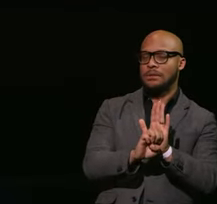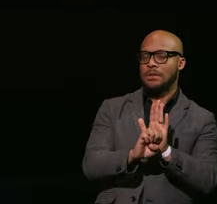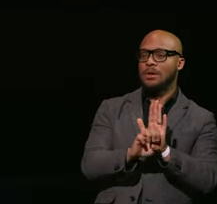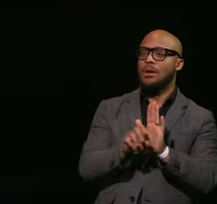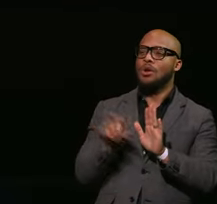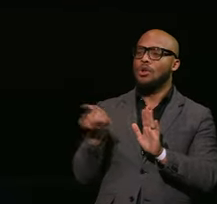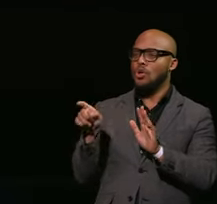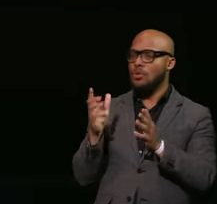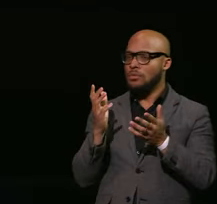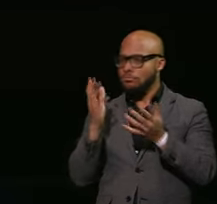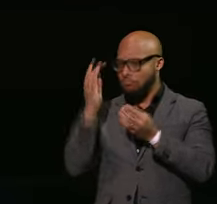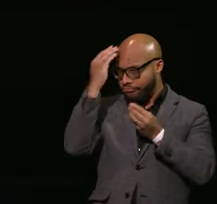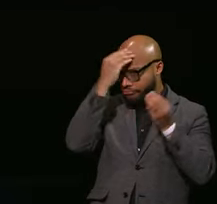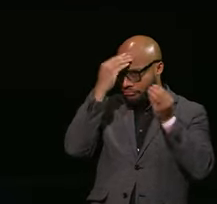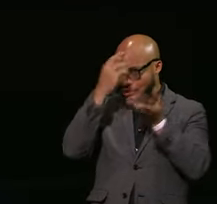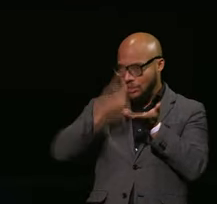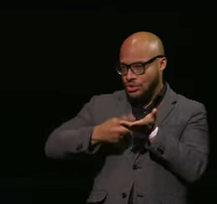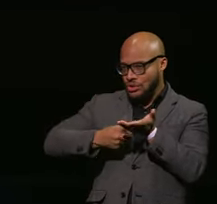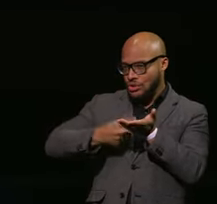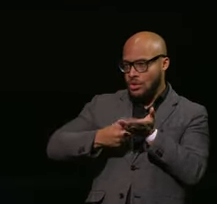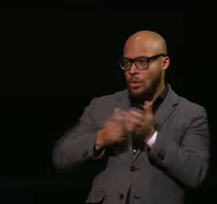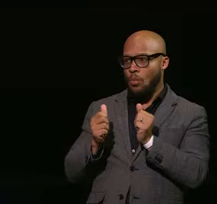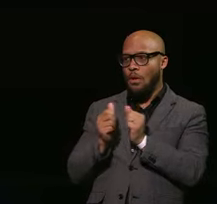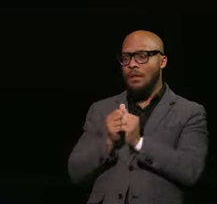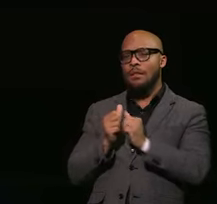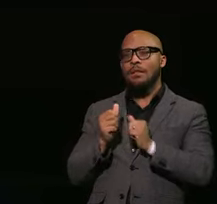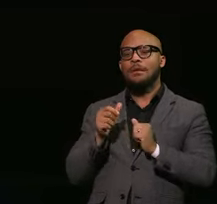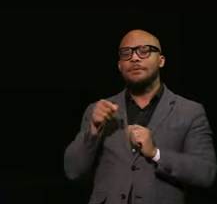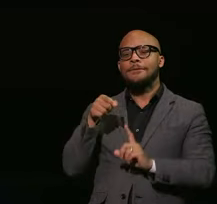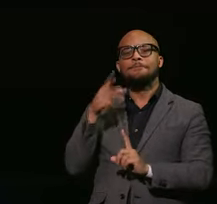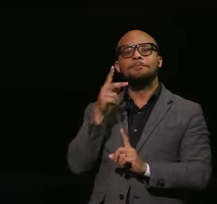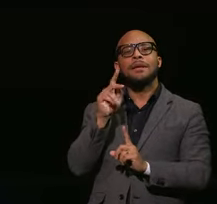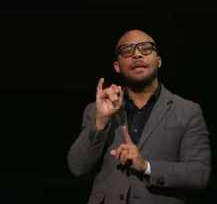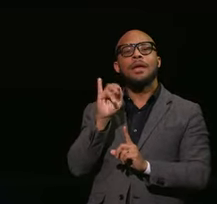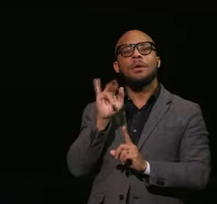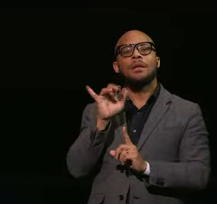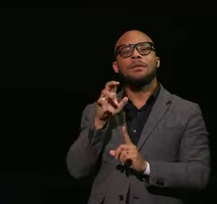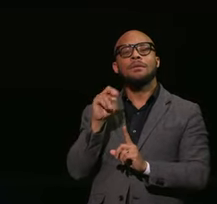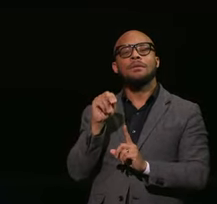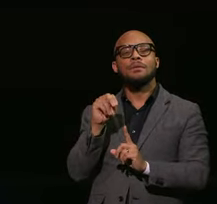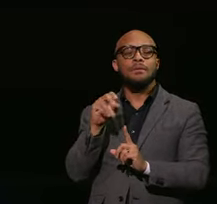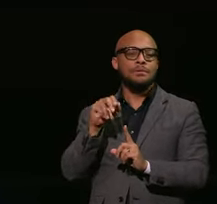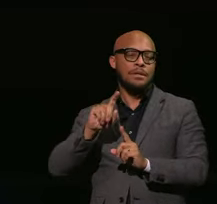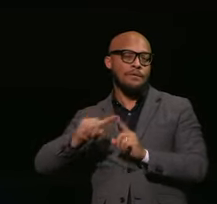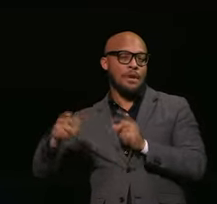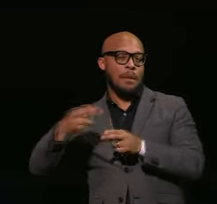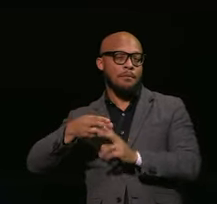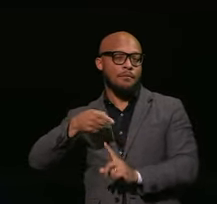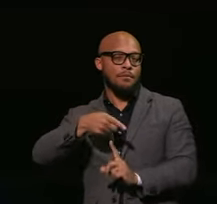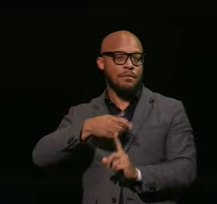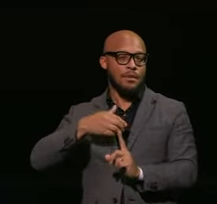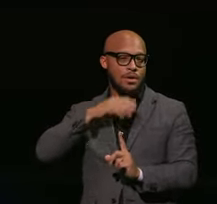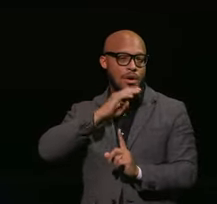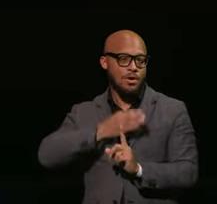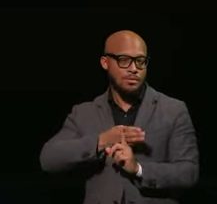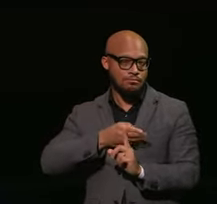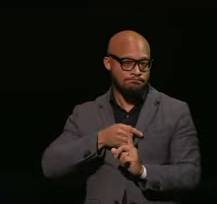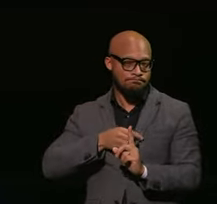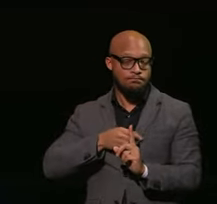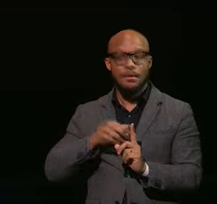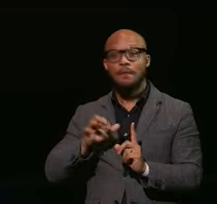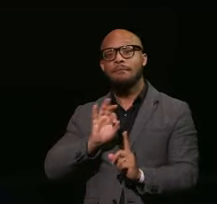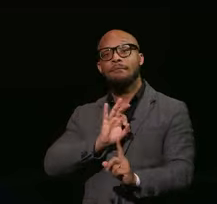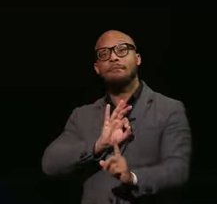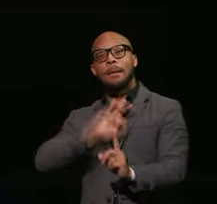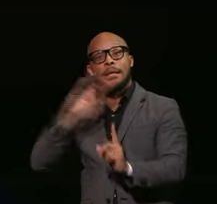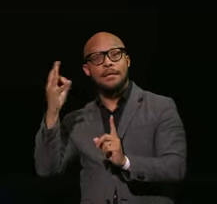Kiran, the pseudonym for the young girl in question, and the family, and I